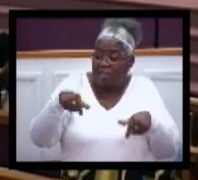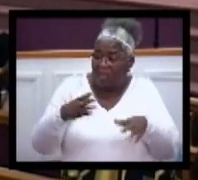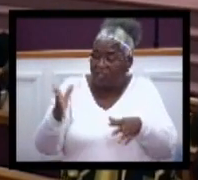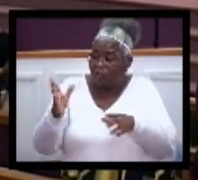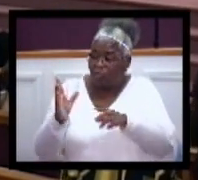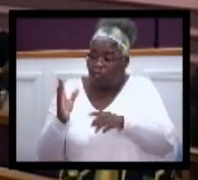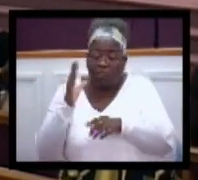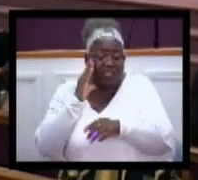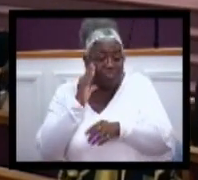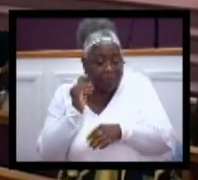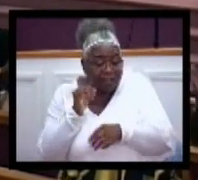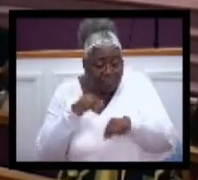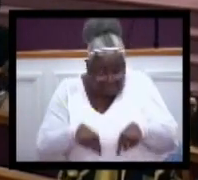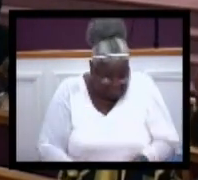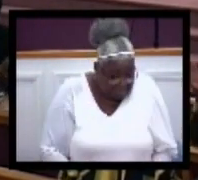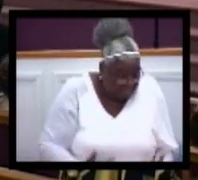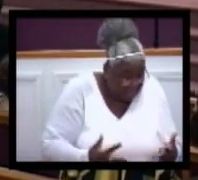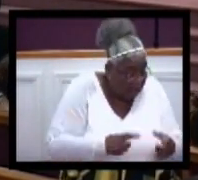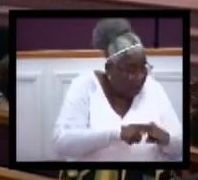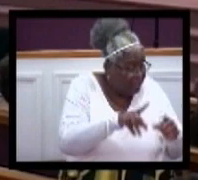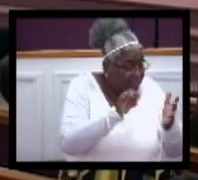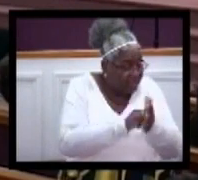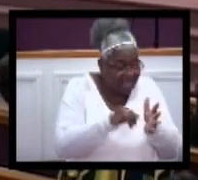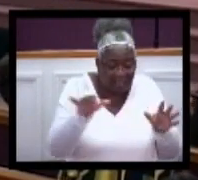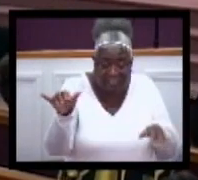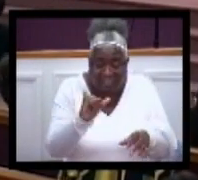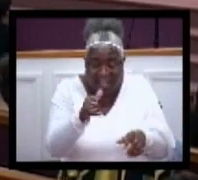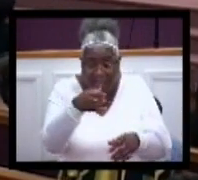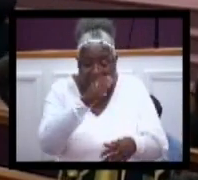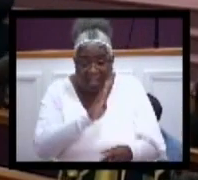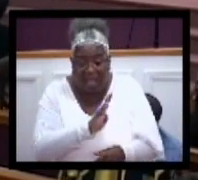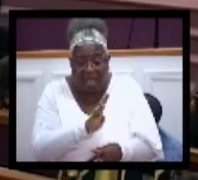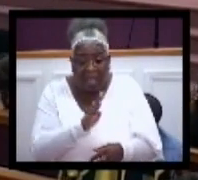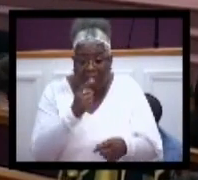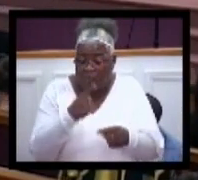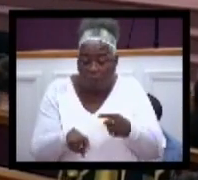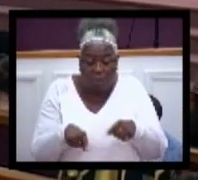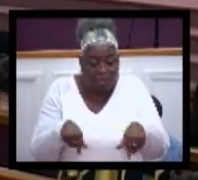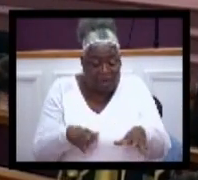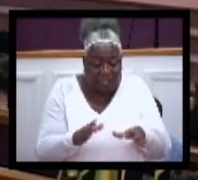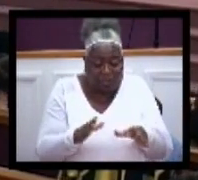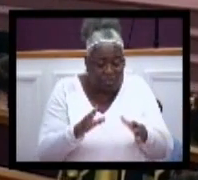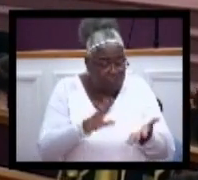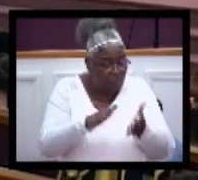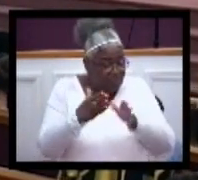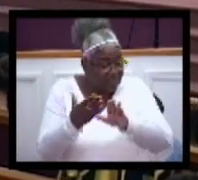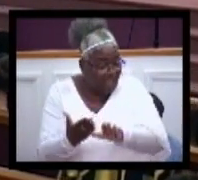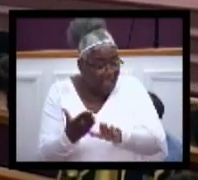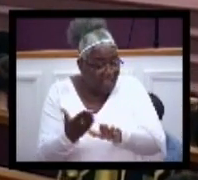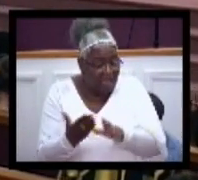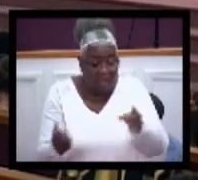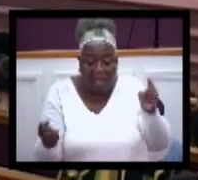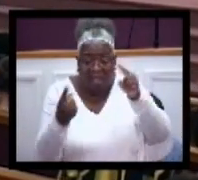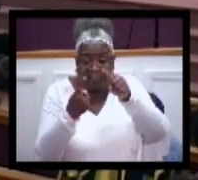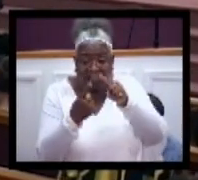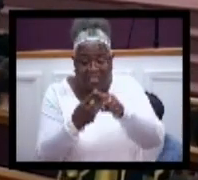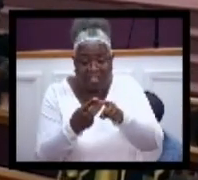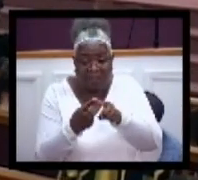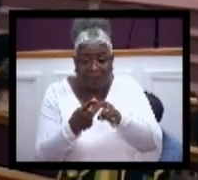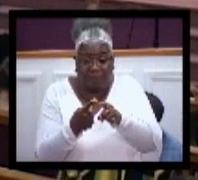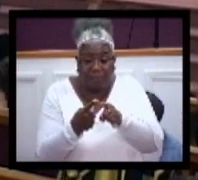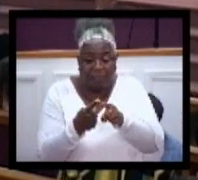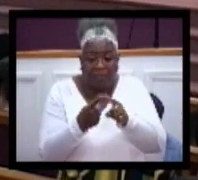go through hell. But that same God won't let you die until